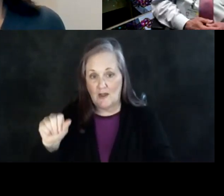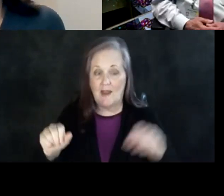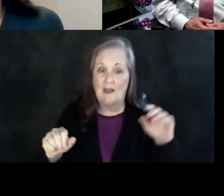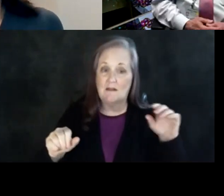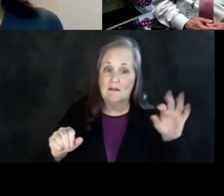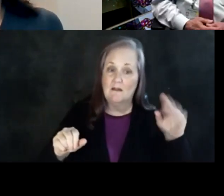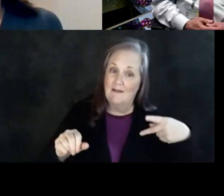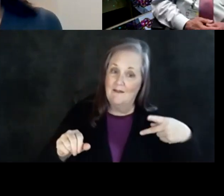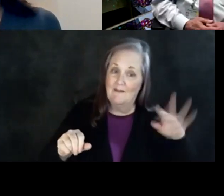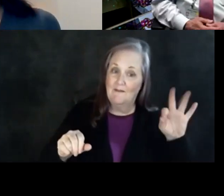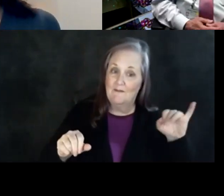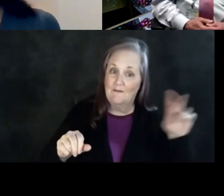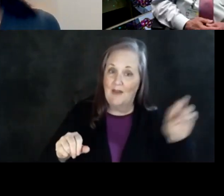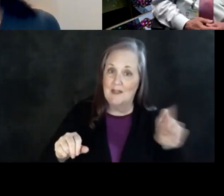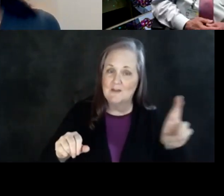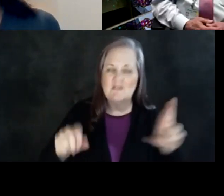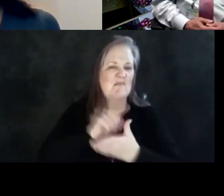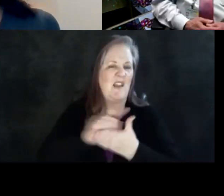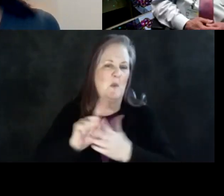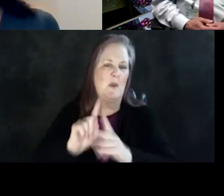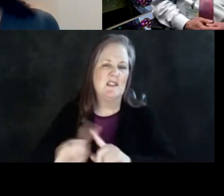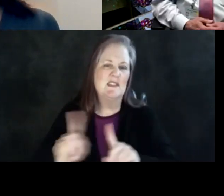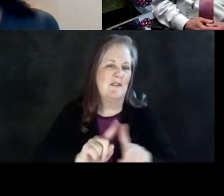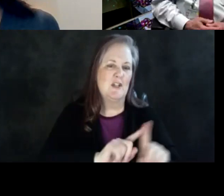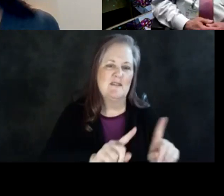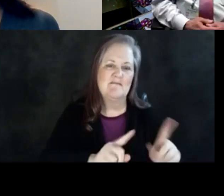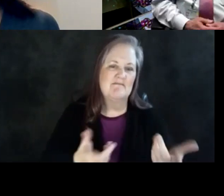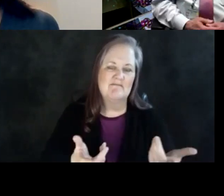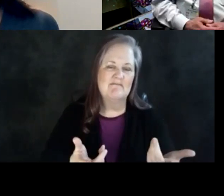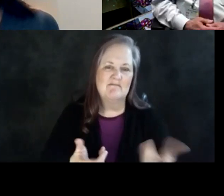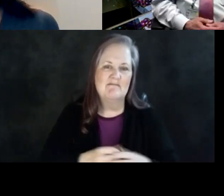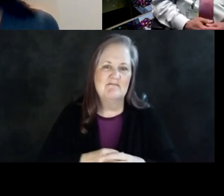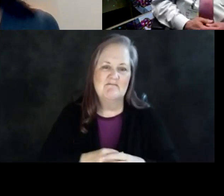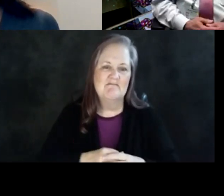It's always a little bit different each week. Yeah, it's never quite the same.